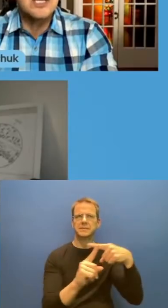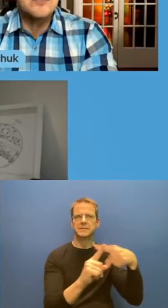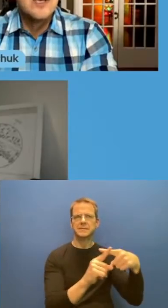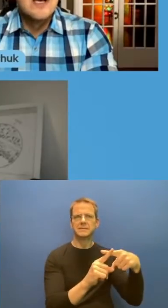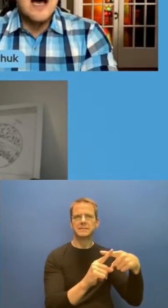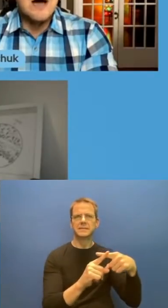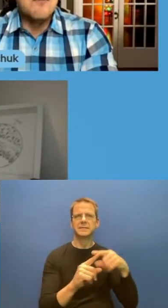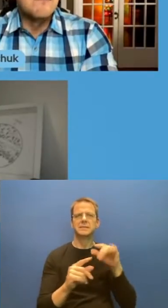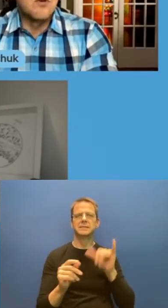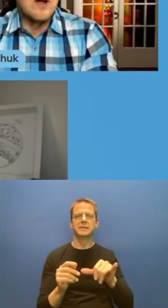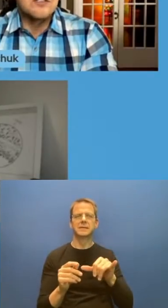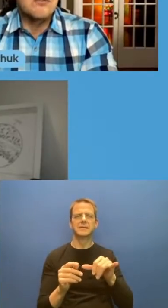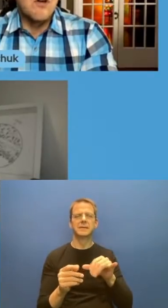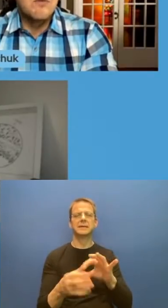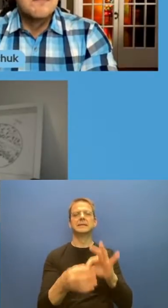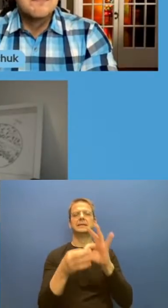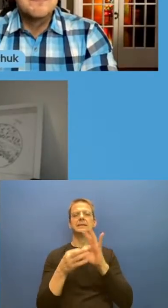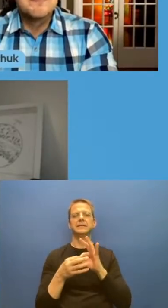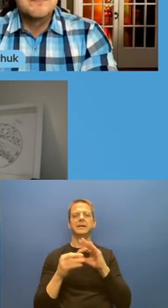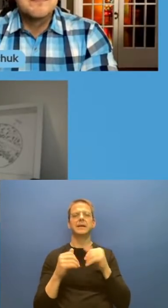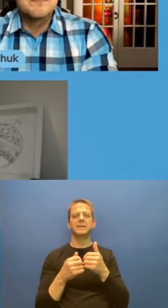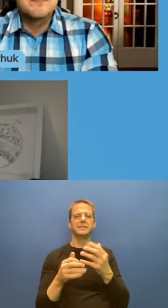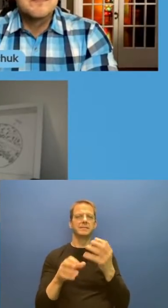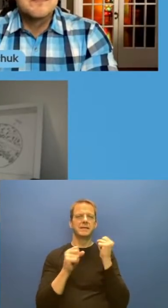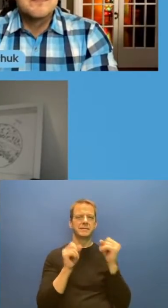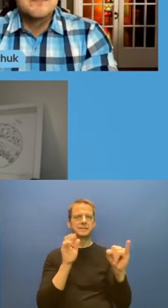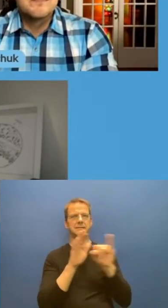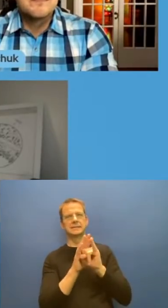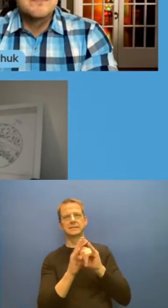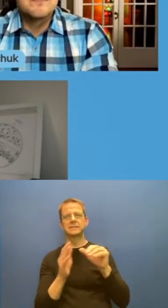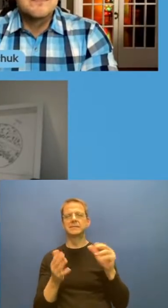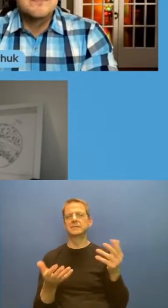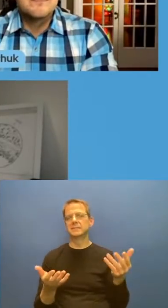testing strategies moved across the globe.